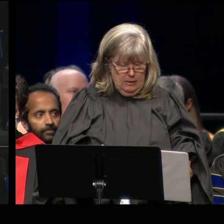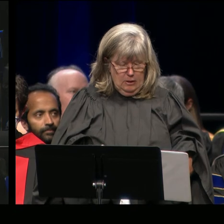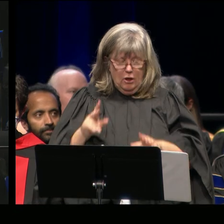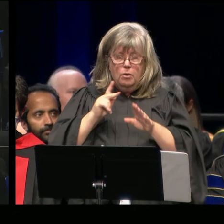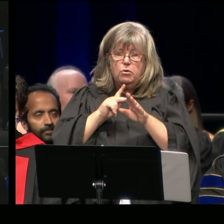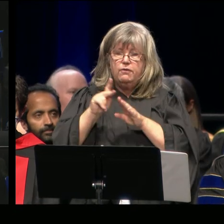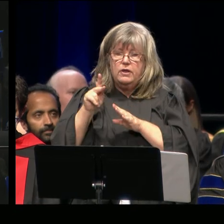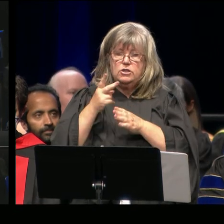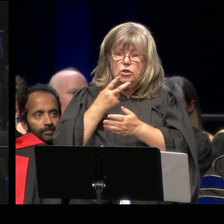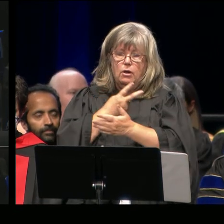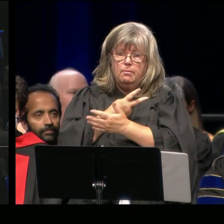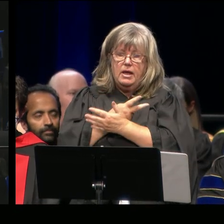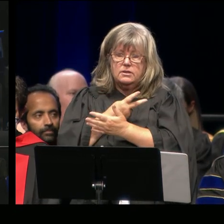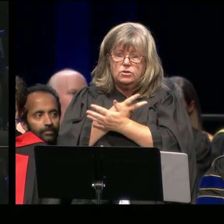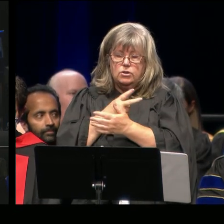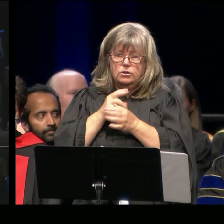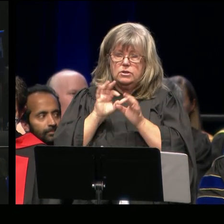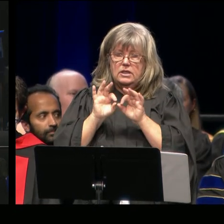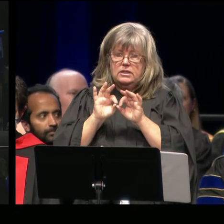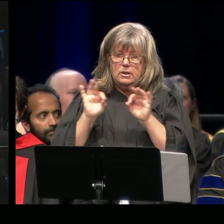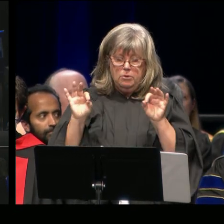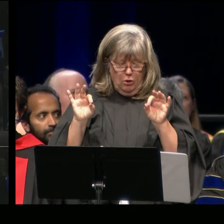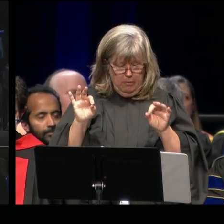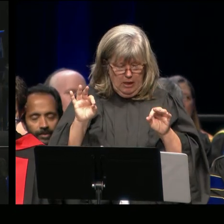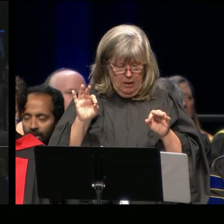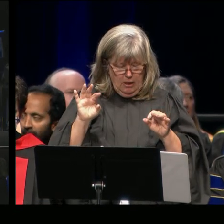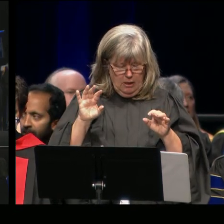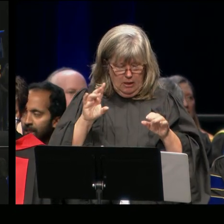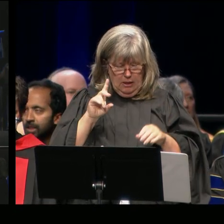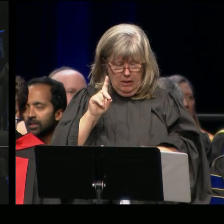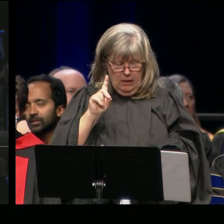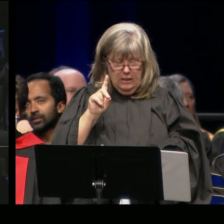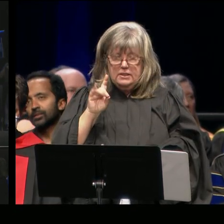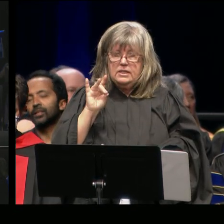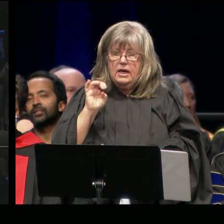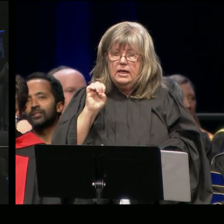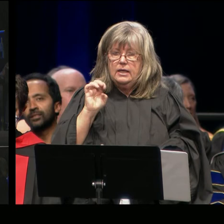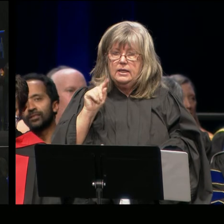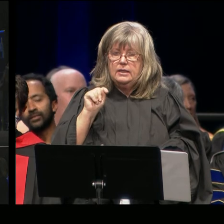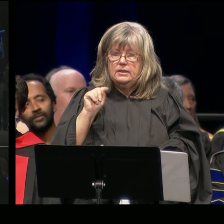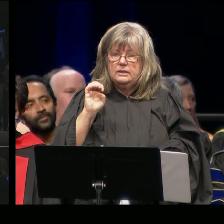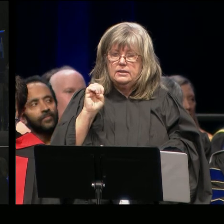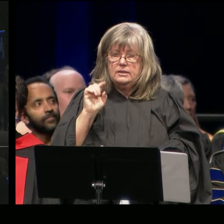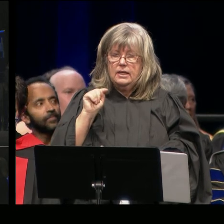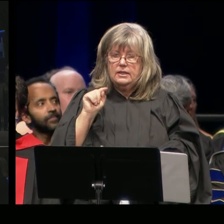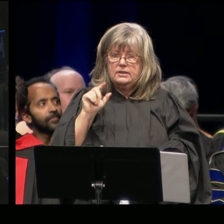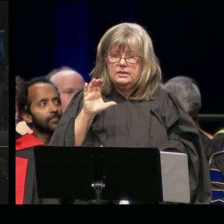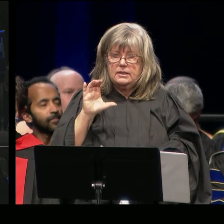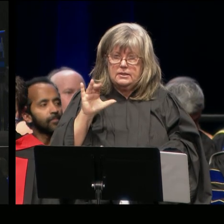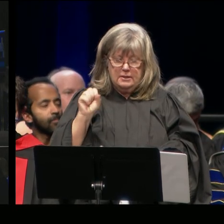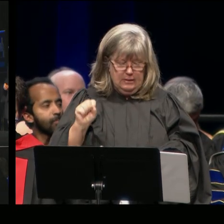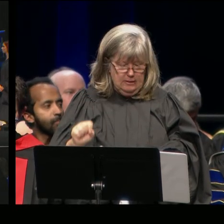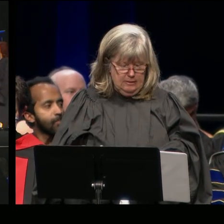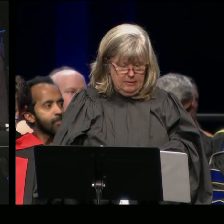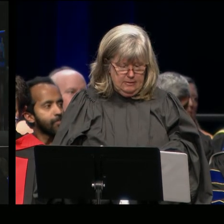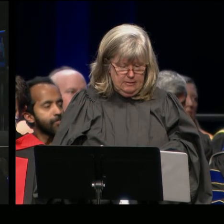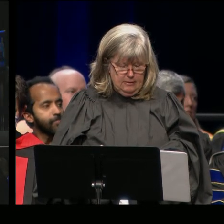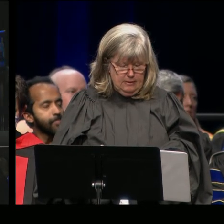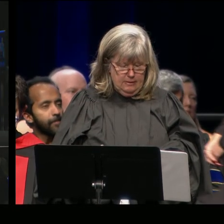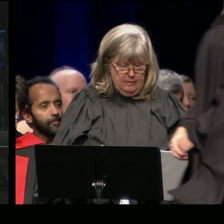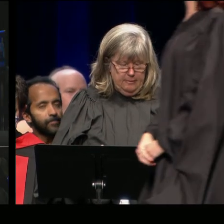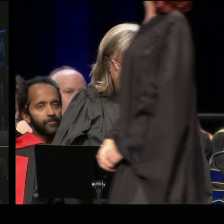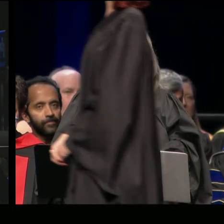Professional Master's Diploma in Dietetics.